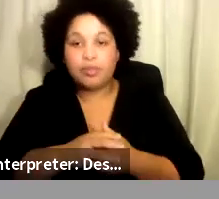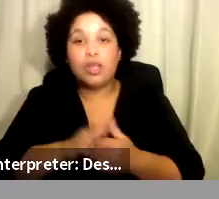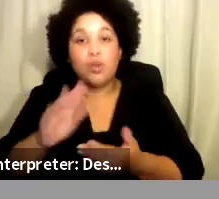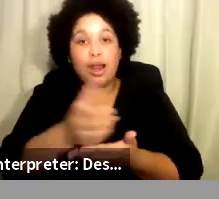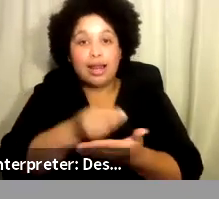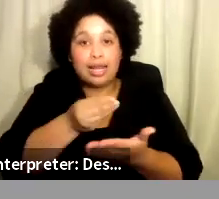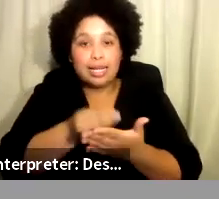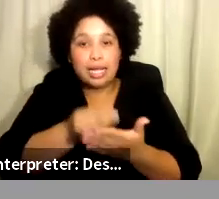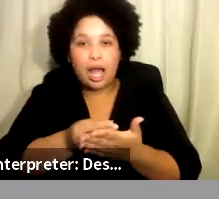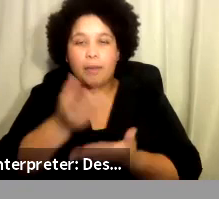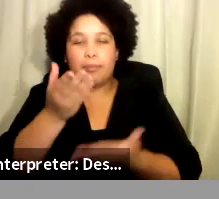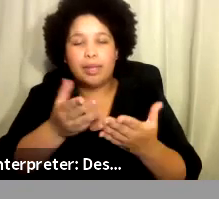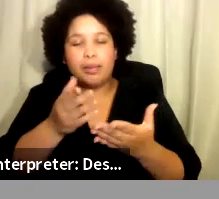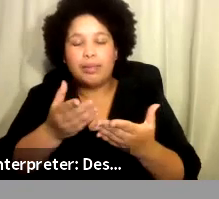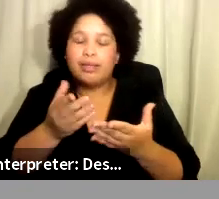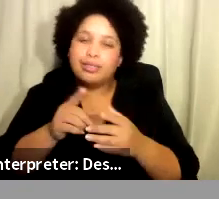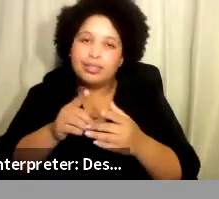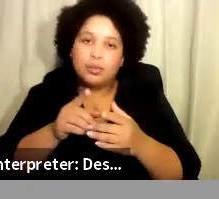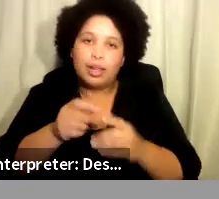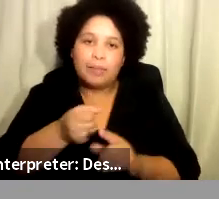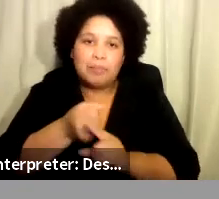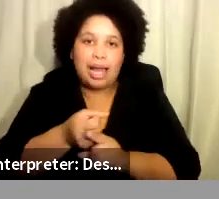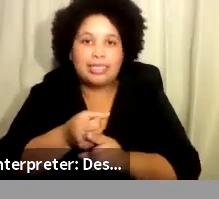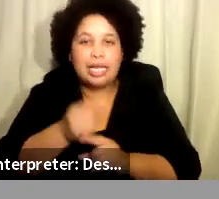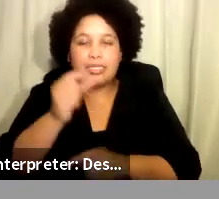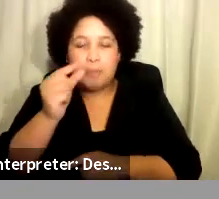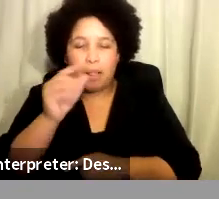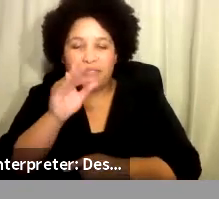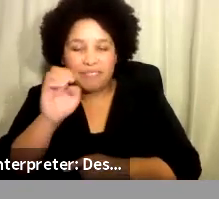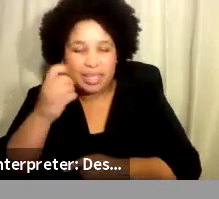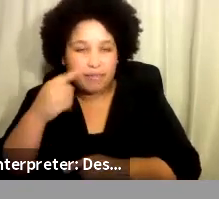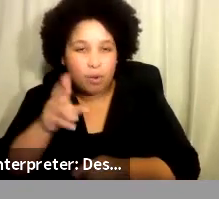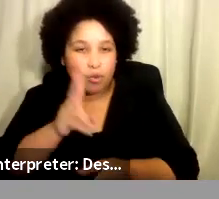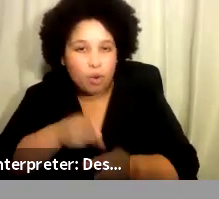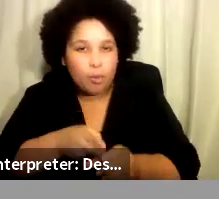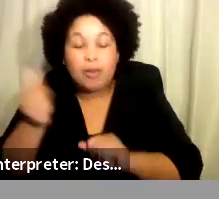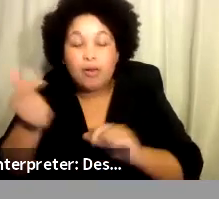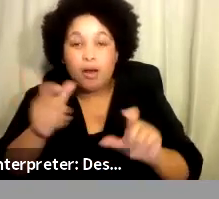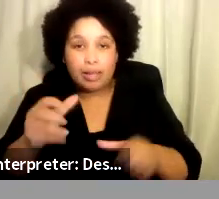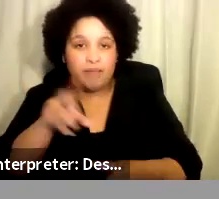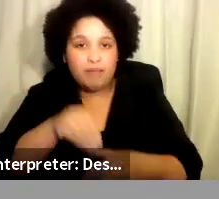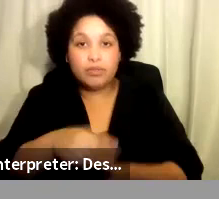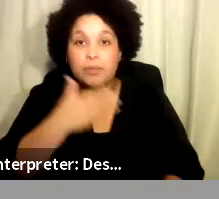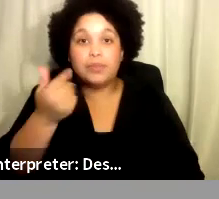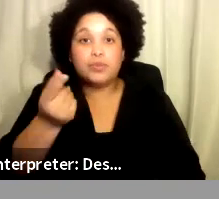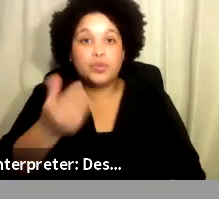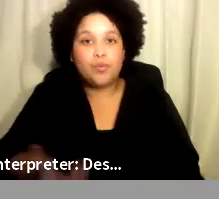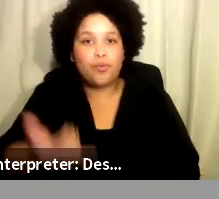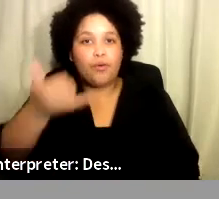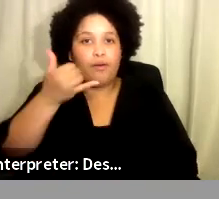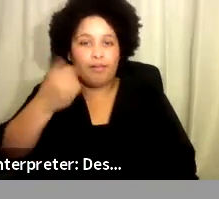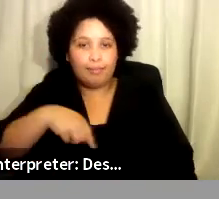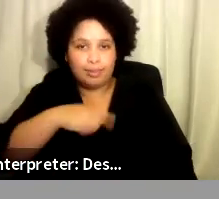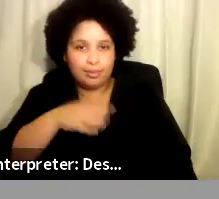there's a small fee associated with enrollment. And so we ask that you guys give us a call so that we can talk you